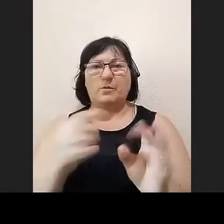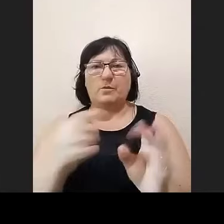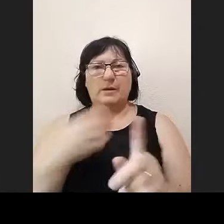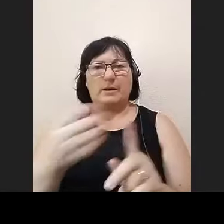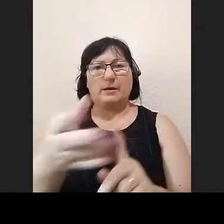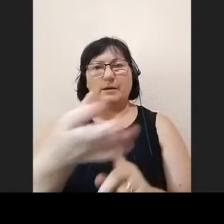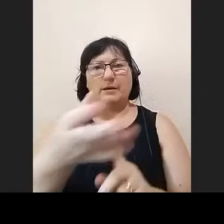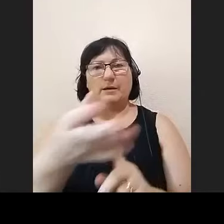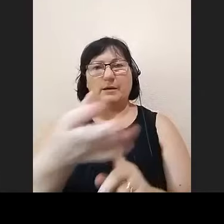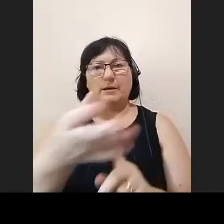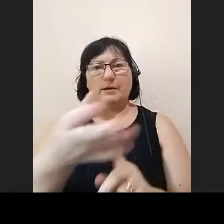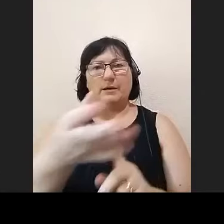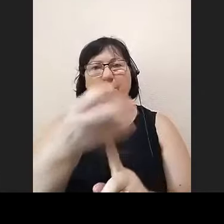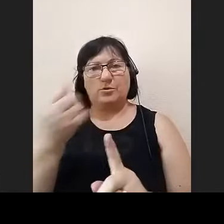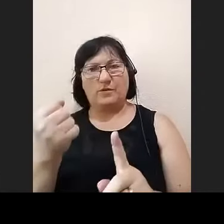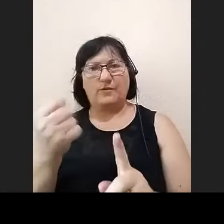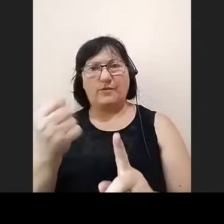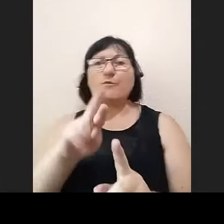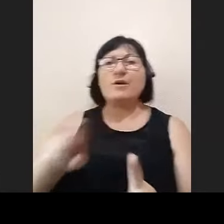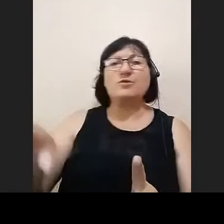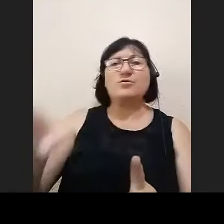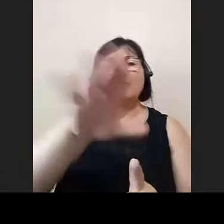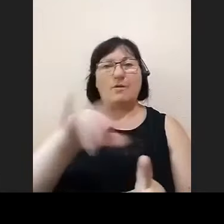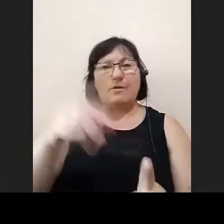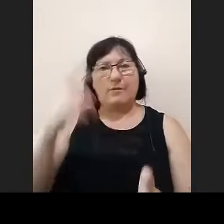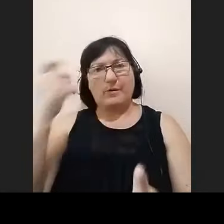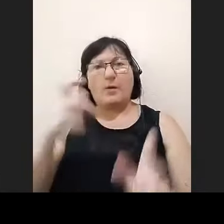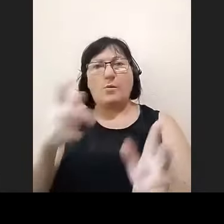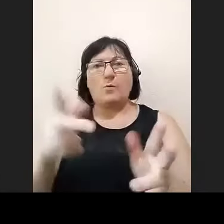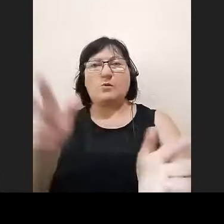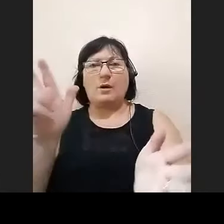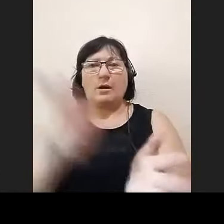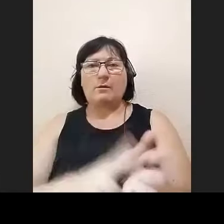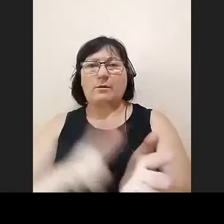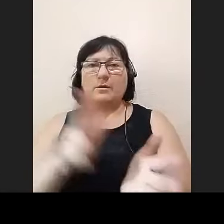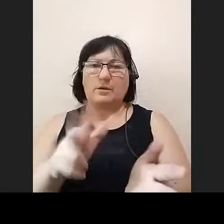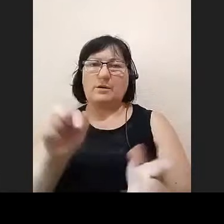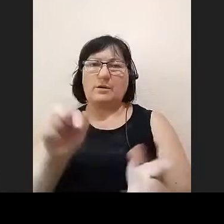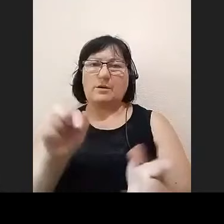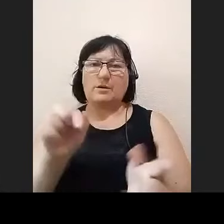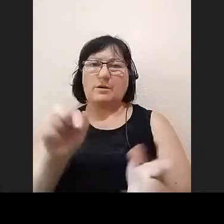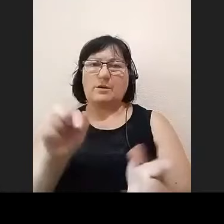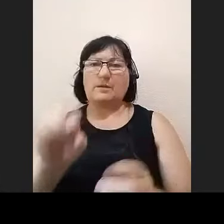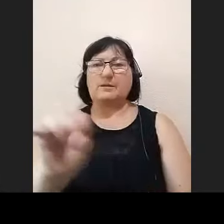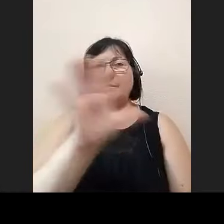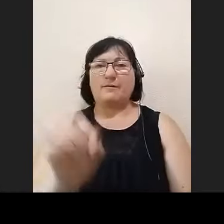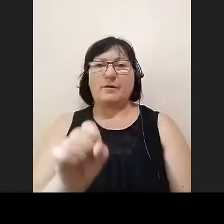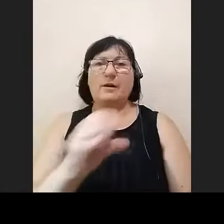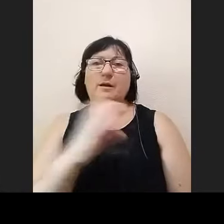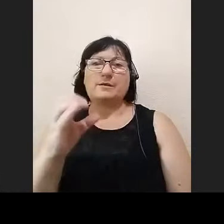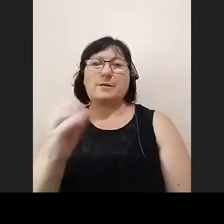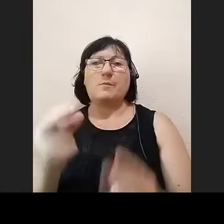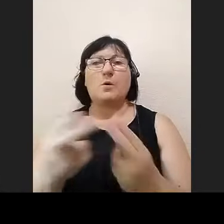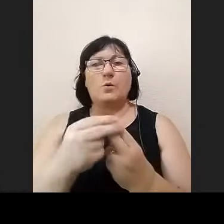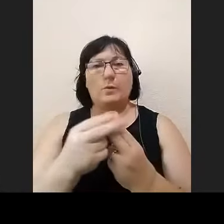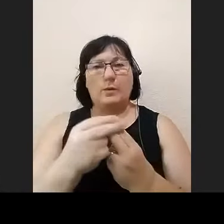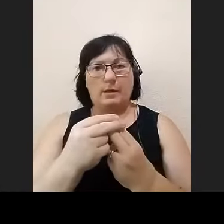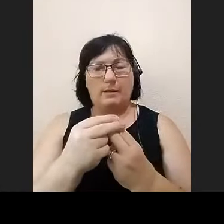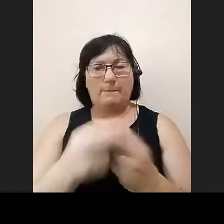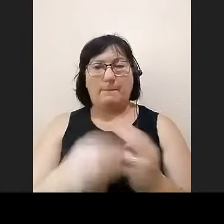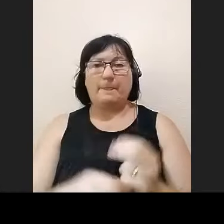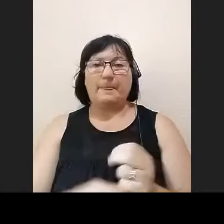and cross-accreditation in the South African Customs Union, so within SACU. And we aim to explore